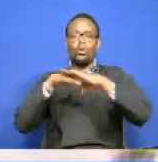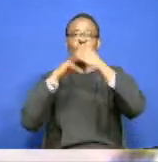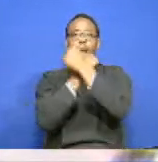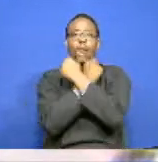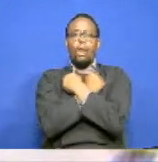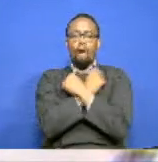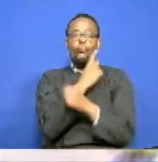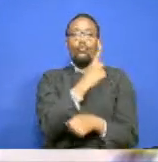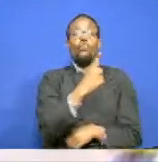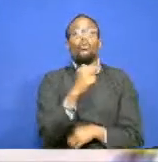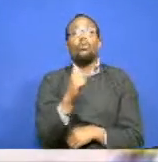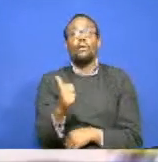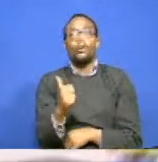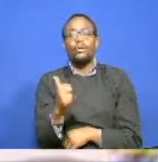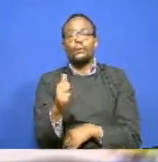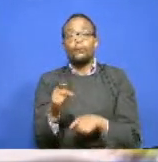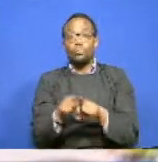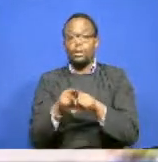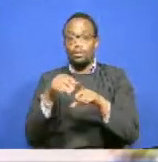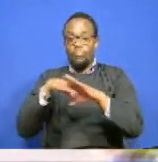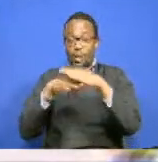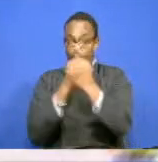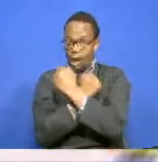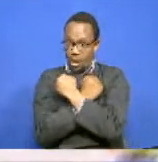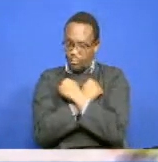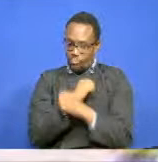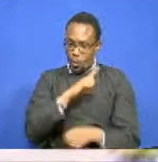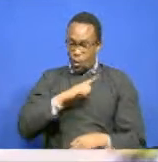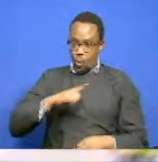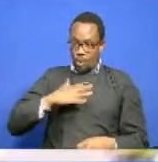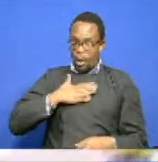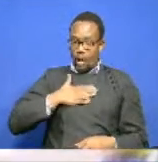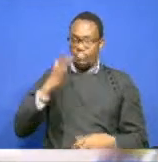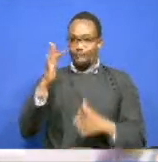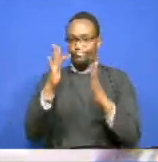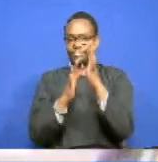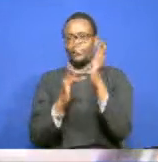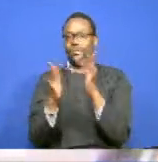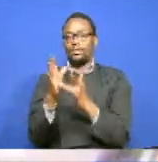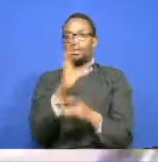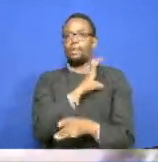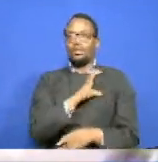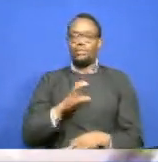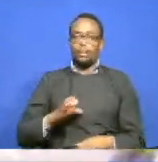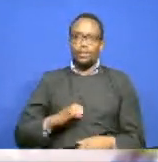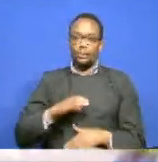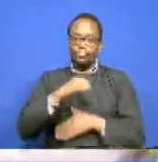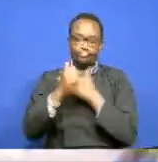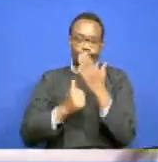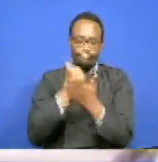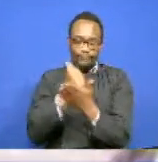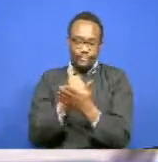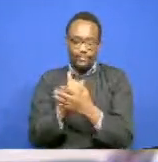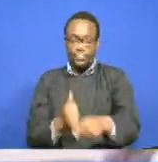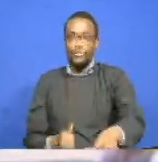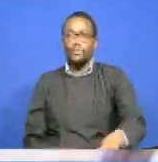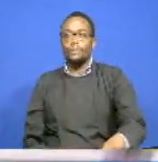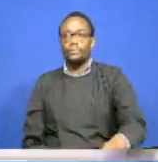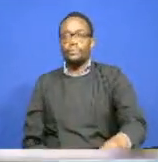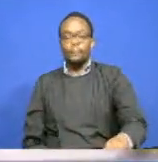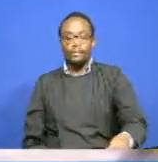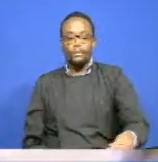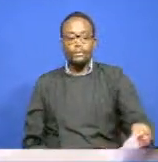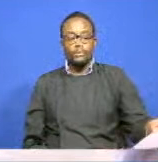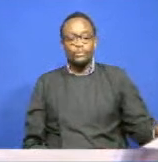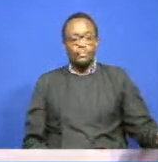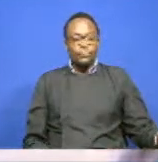other and in love for our Lord Jesus Christ. Amen. Brothers and sisters